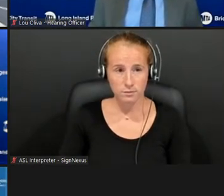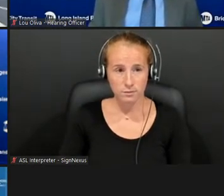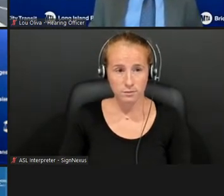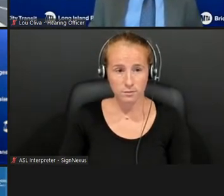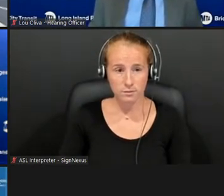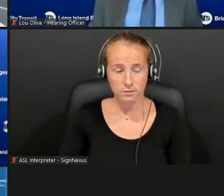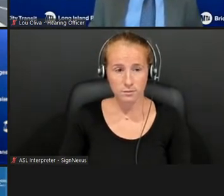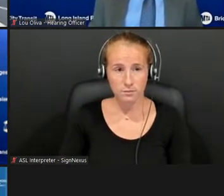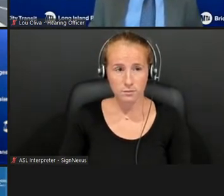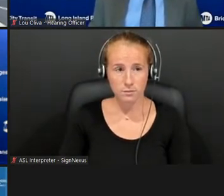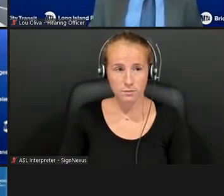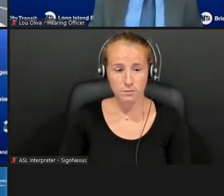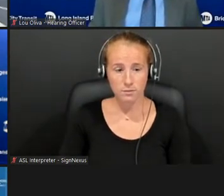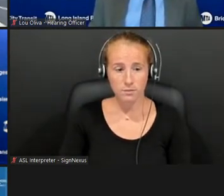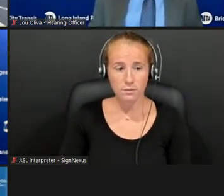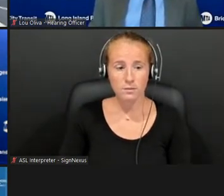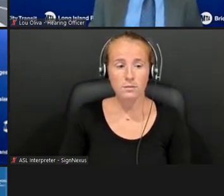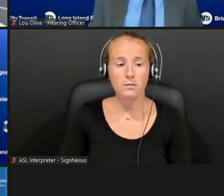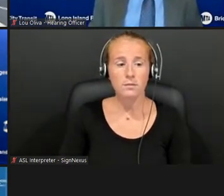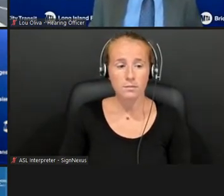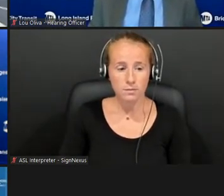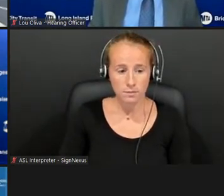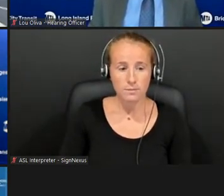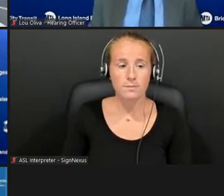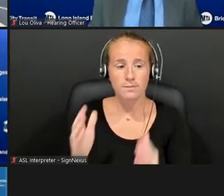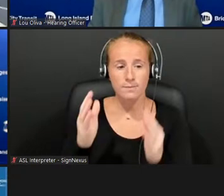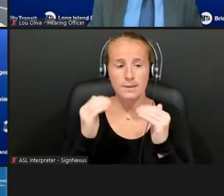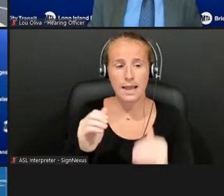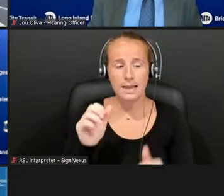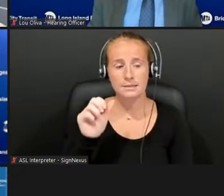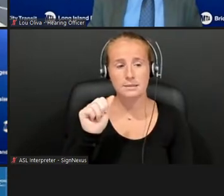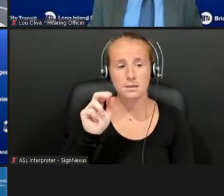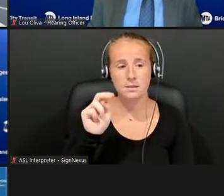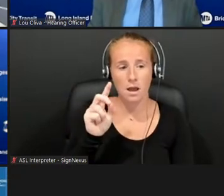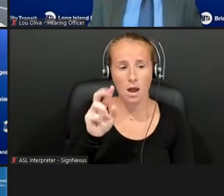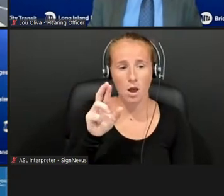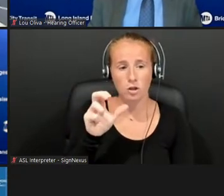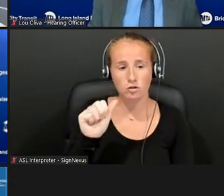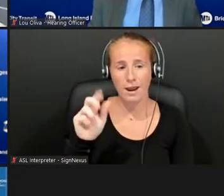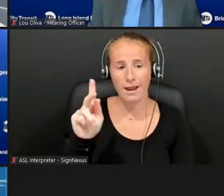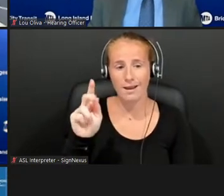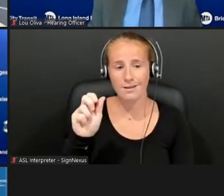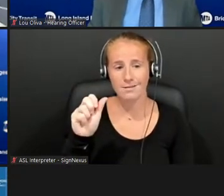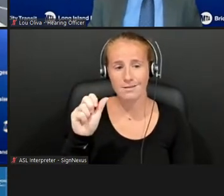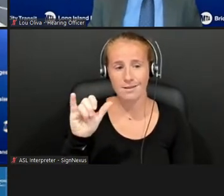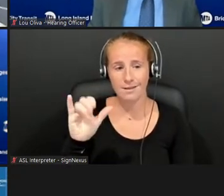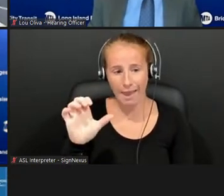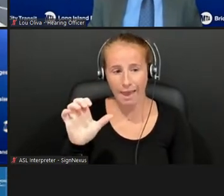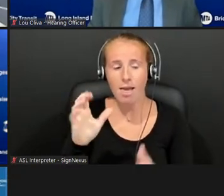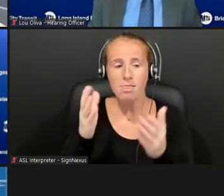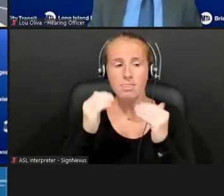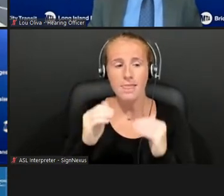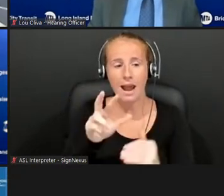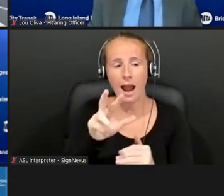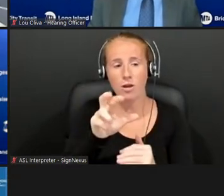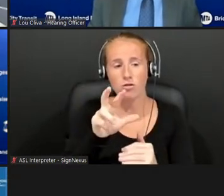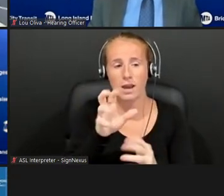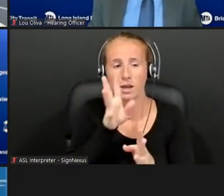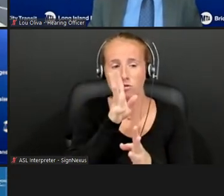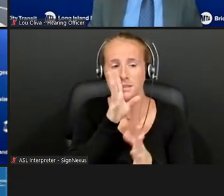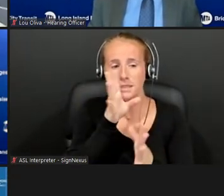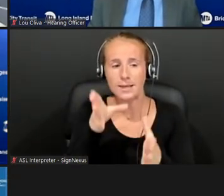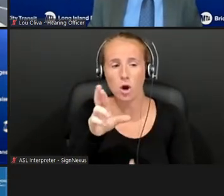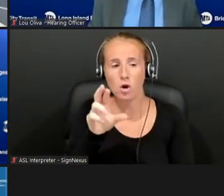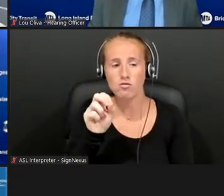our next speaker is Andrea K followed by our 300th speaker Rona